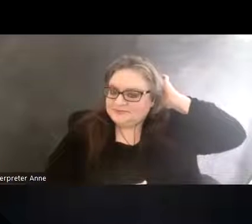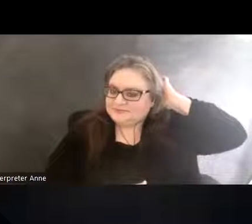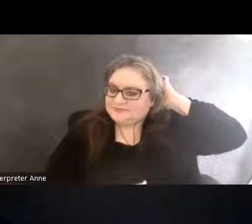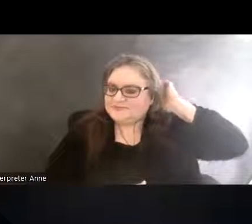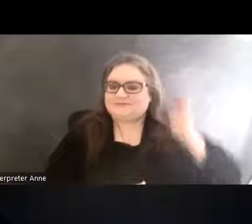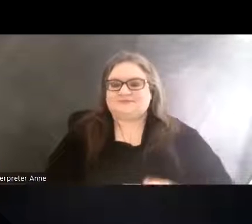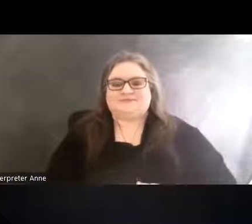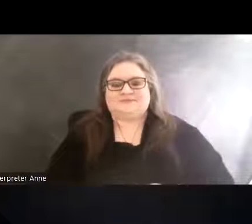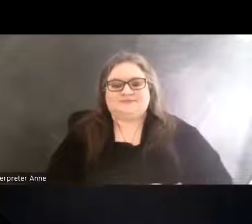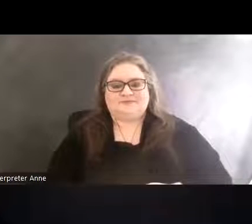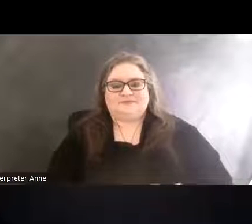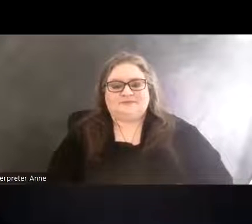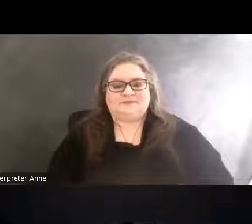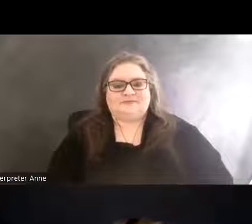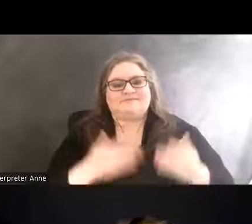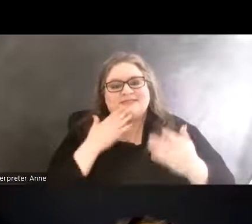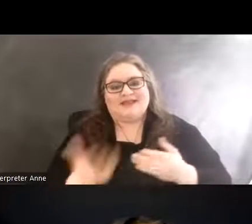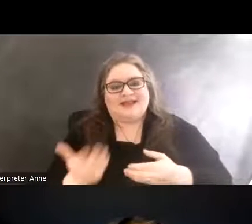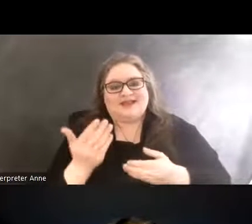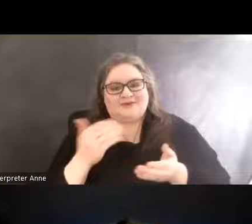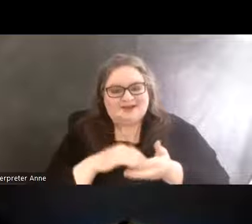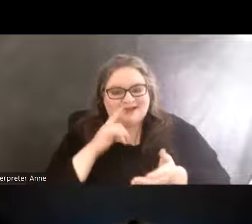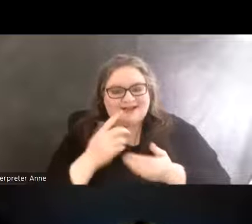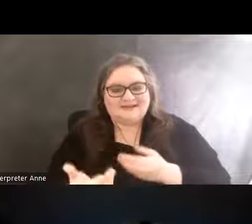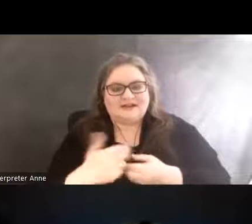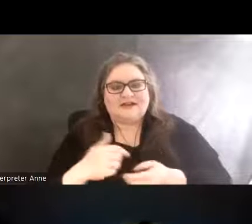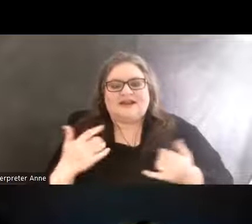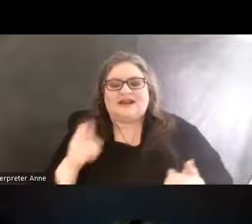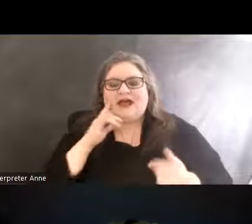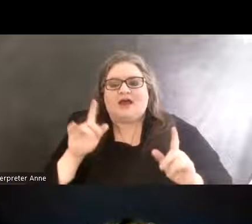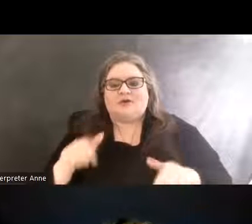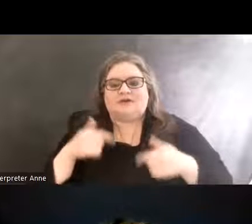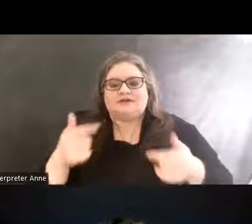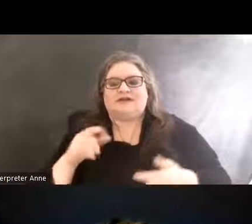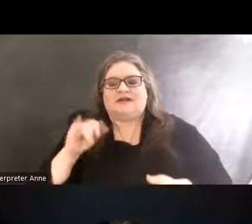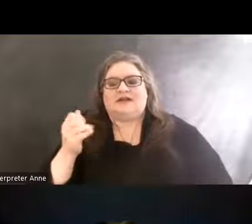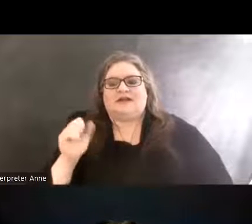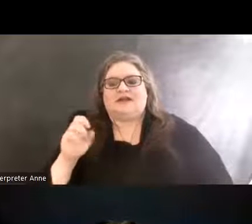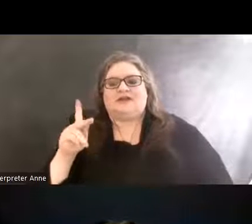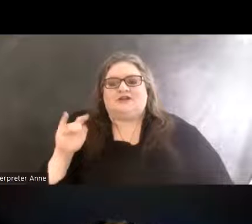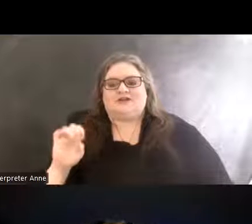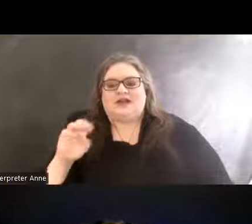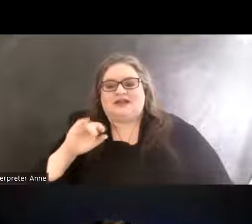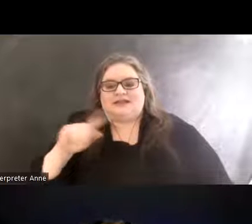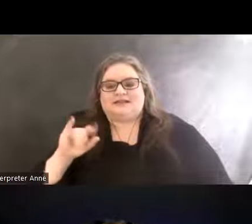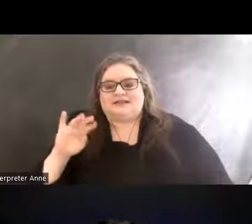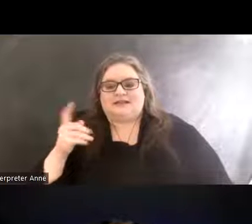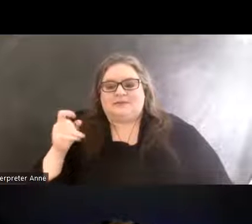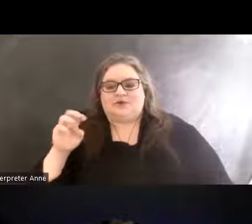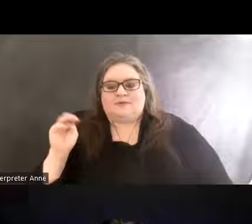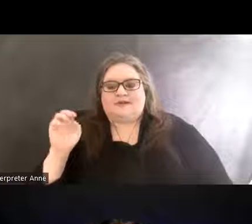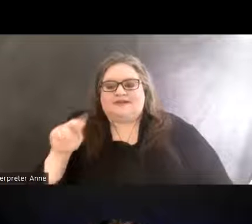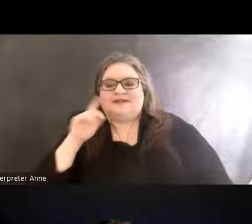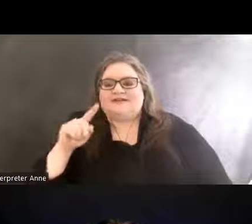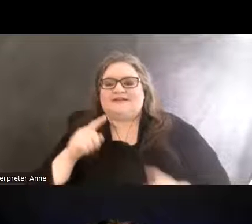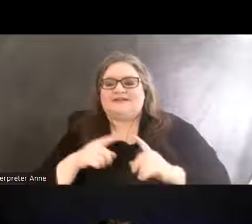Sorry. Thank you again for joining us, and I will now turn this over to Jackie Zimmerman from Mental Health America, who